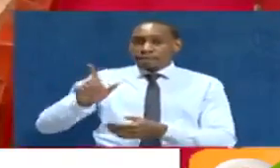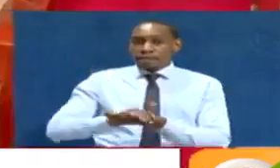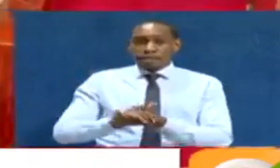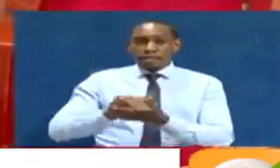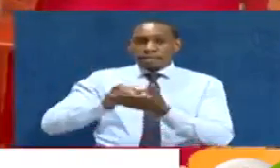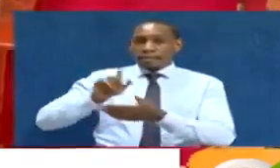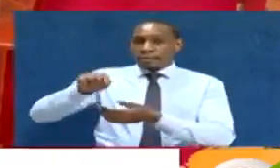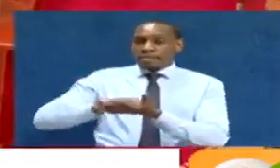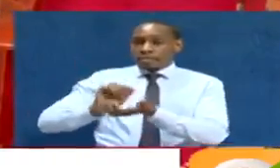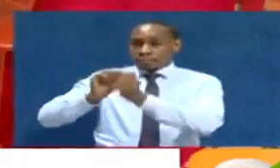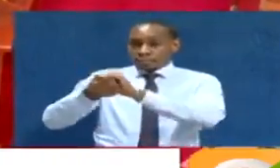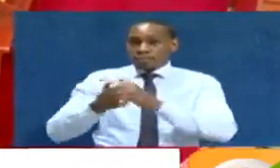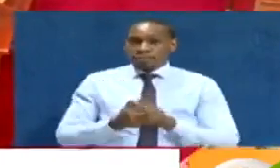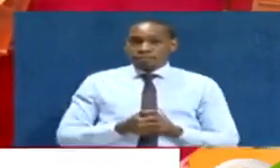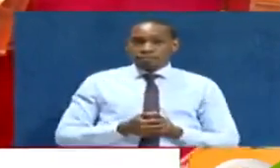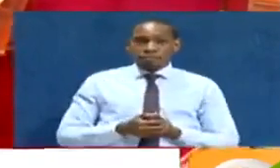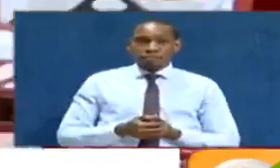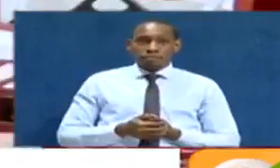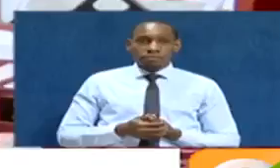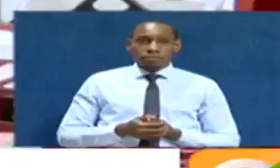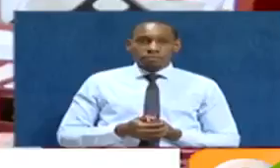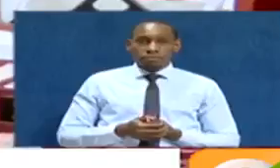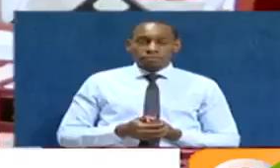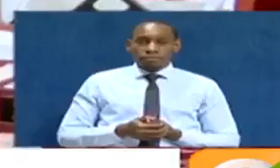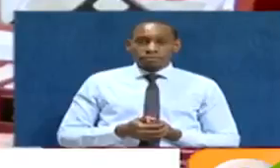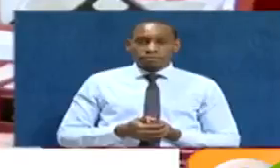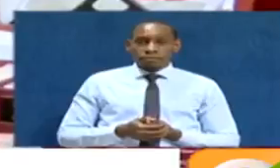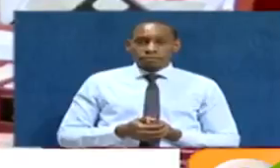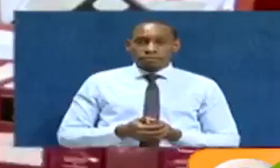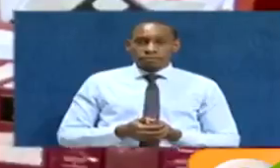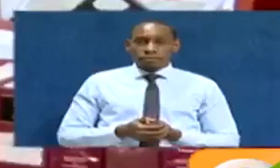which should be rectified. Sam Ogina, Citizen TV, Nairobi.